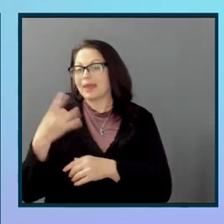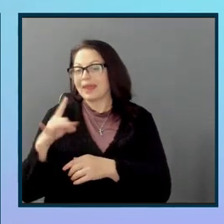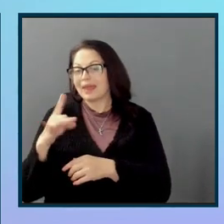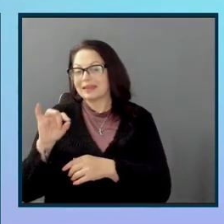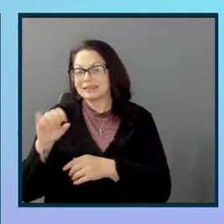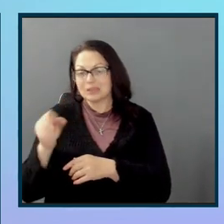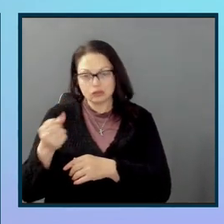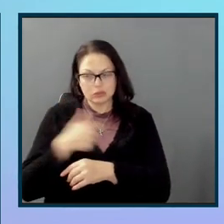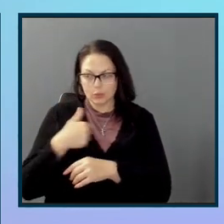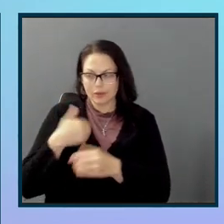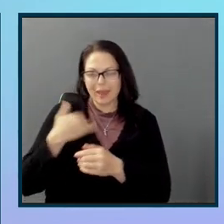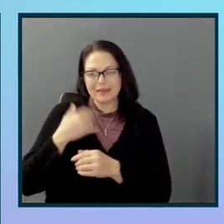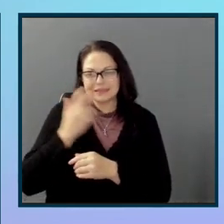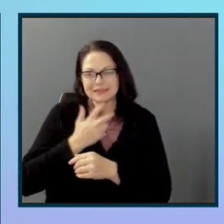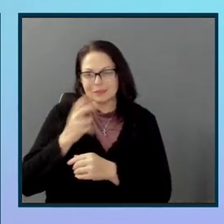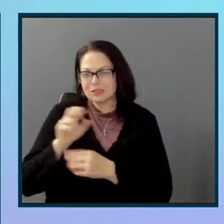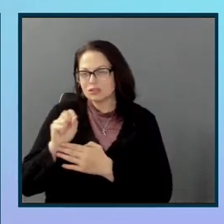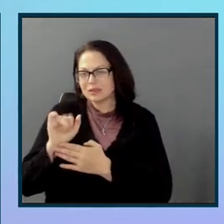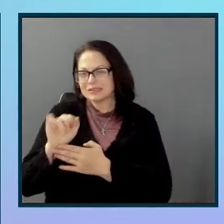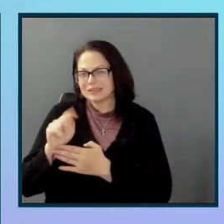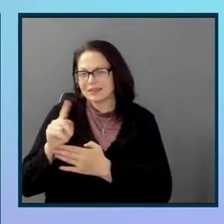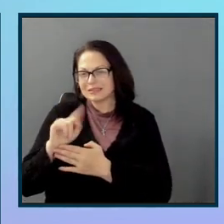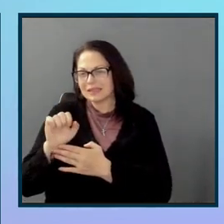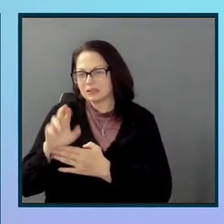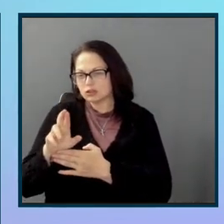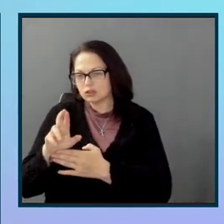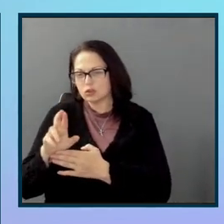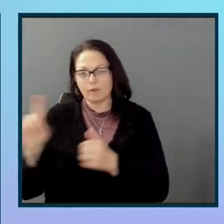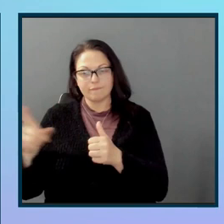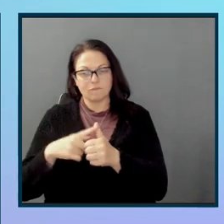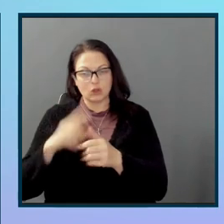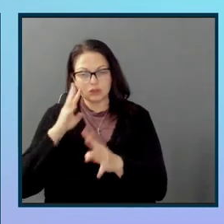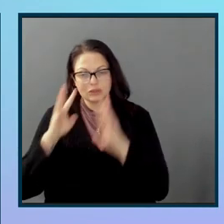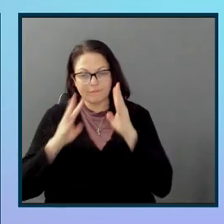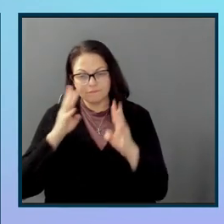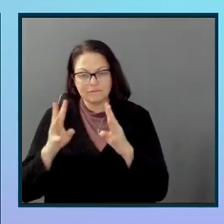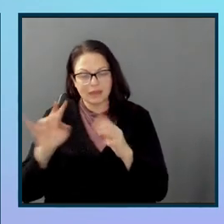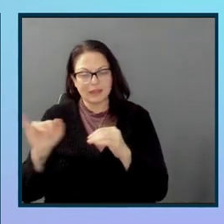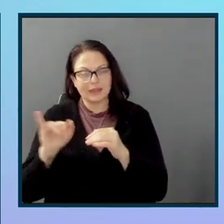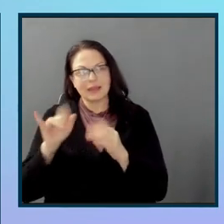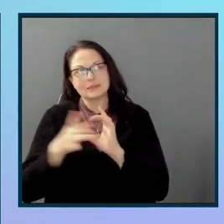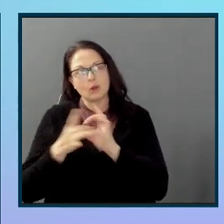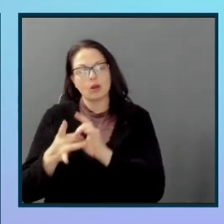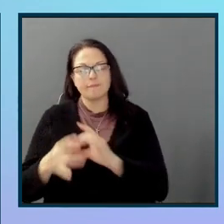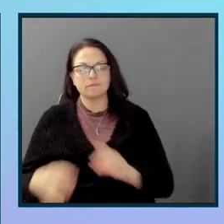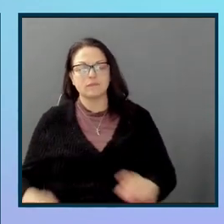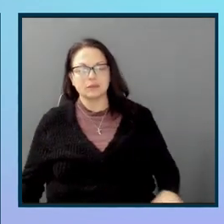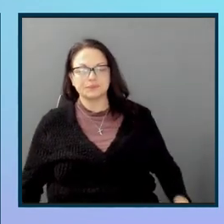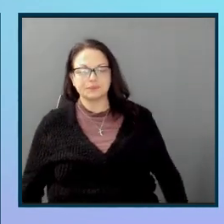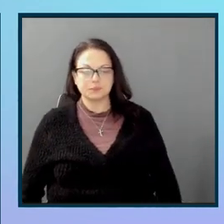speech synthesizers. Like that was when they were first invented. Like that's considered part of